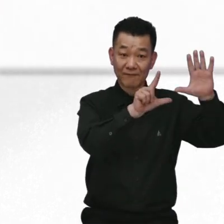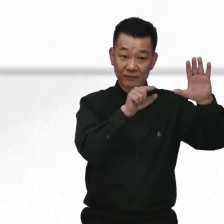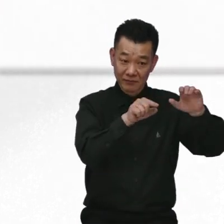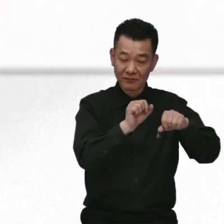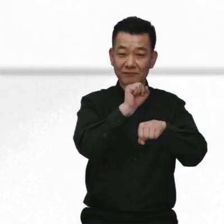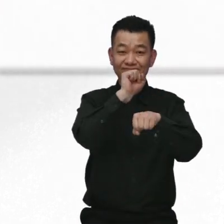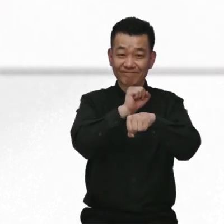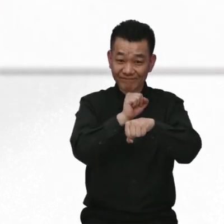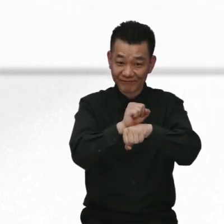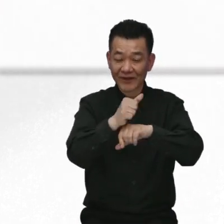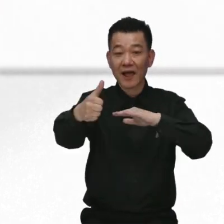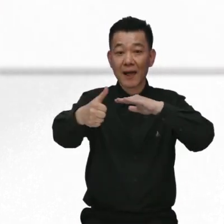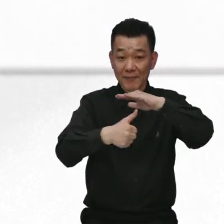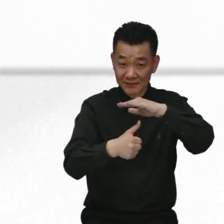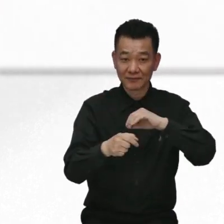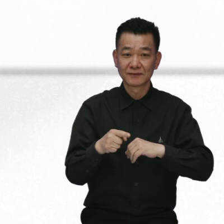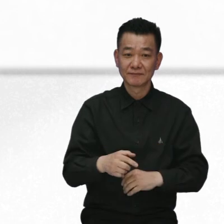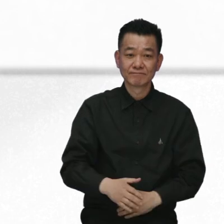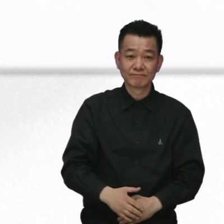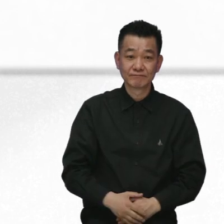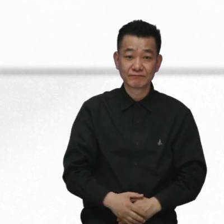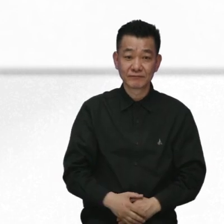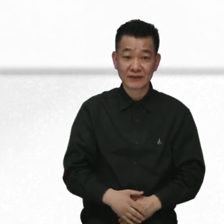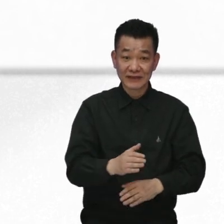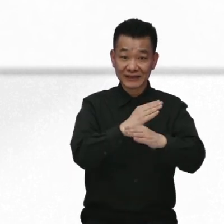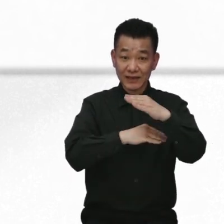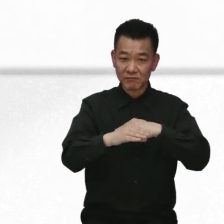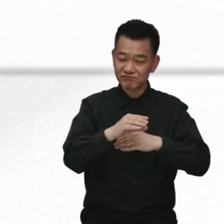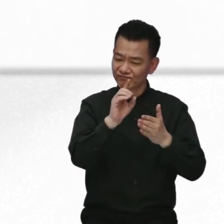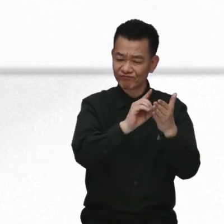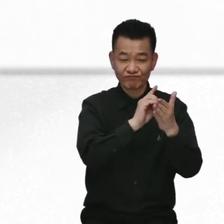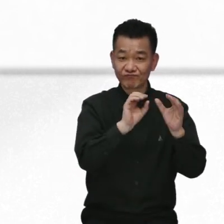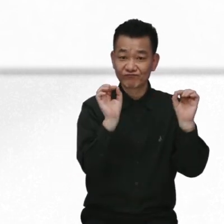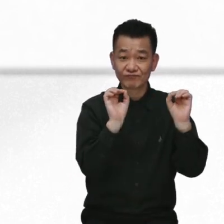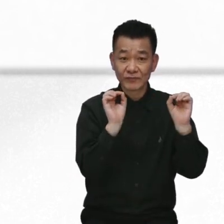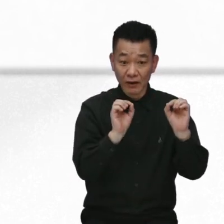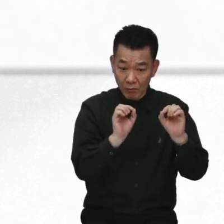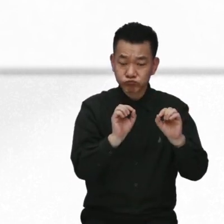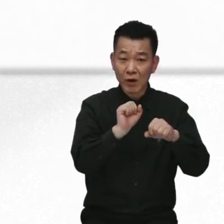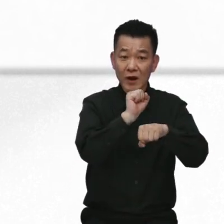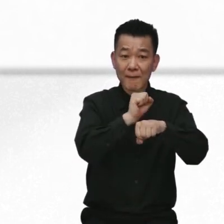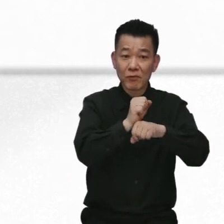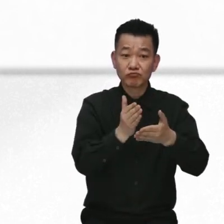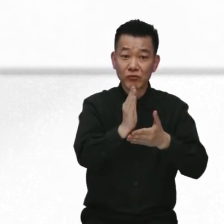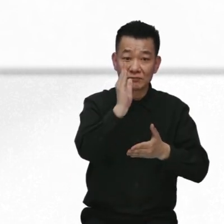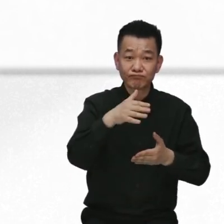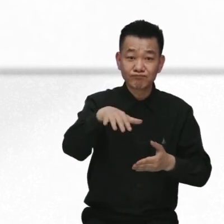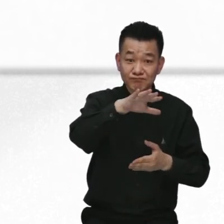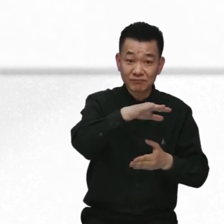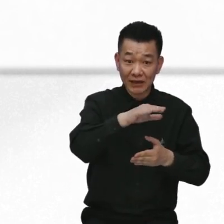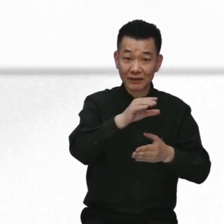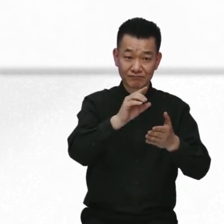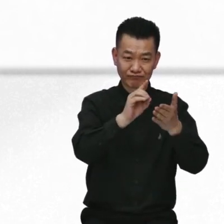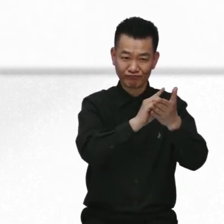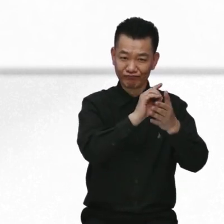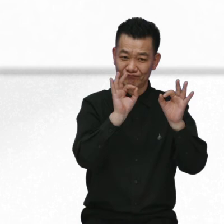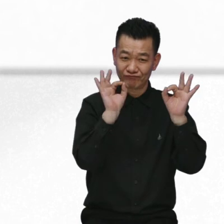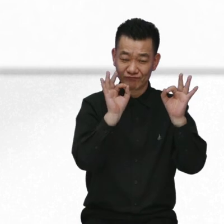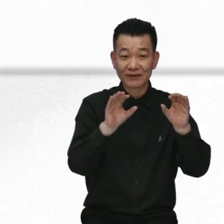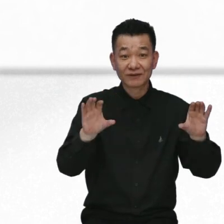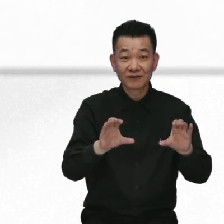Article 27. Work and Employment. Persons with disabilities have the right to work without